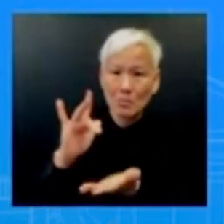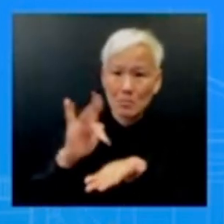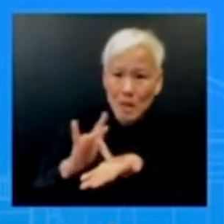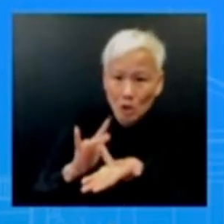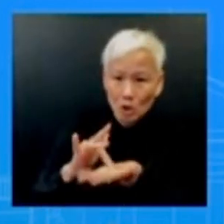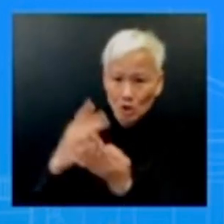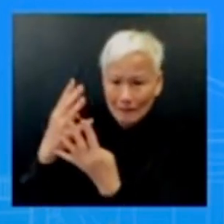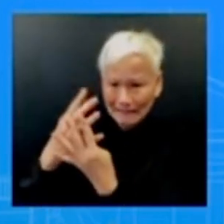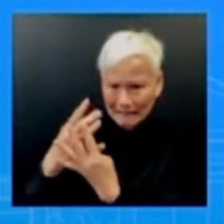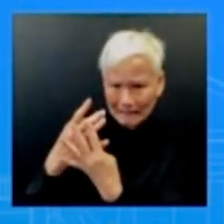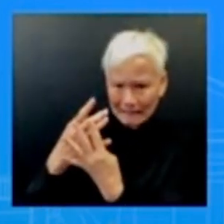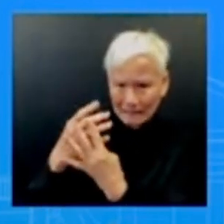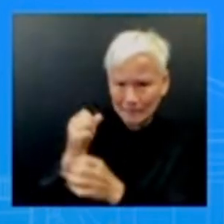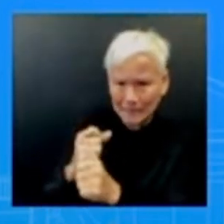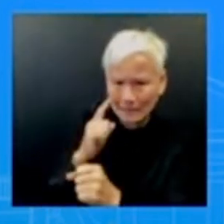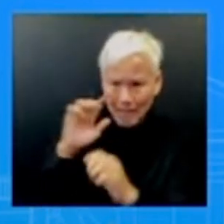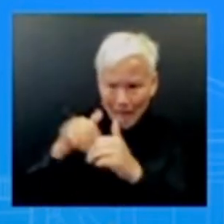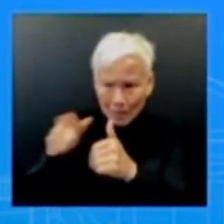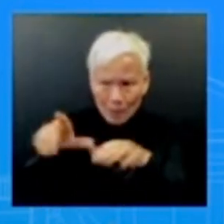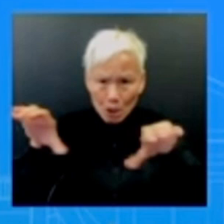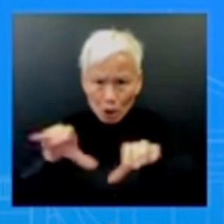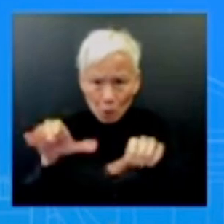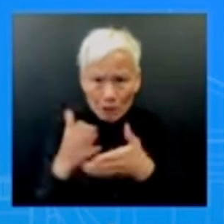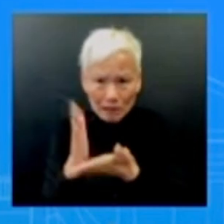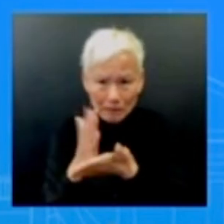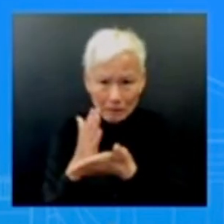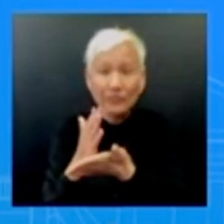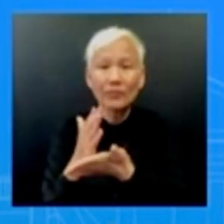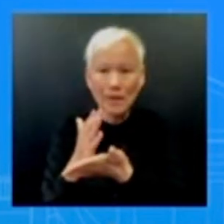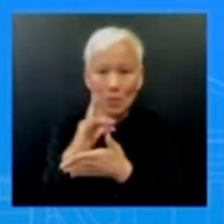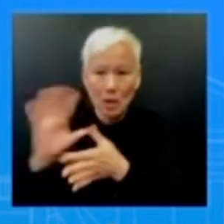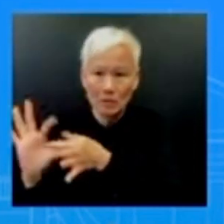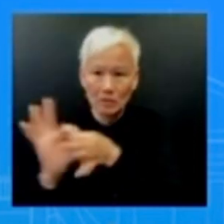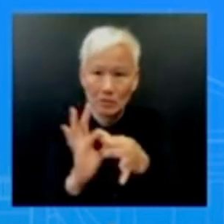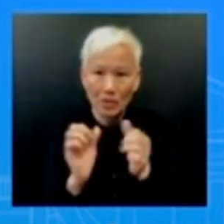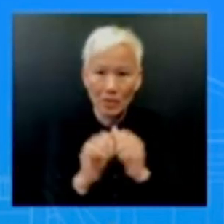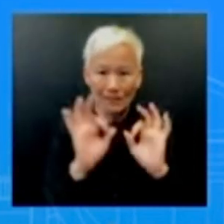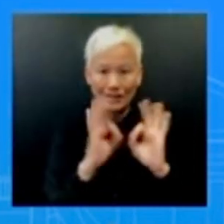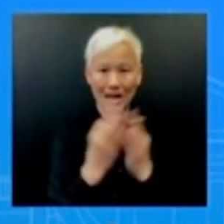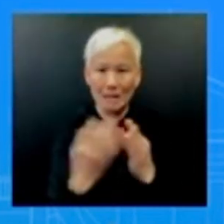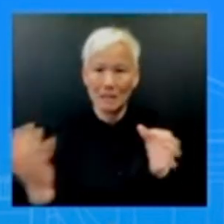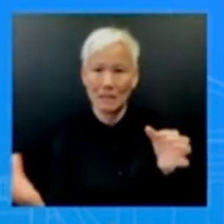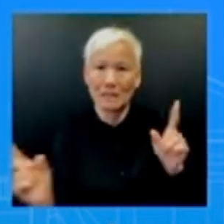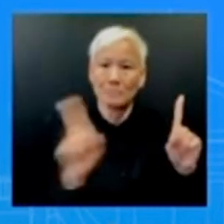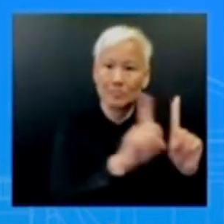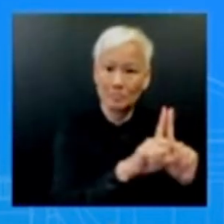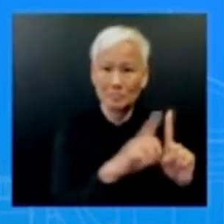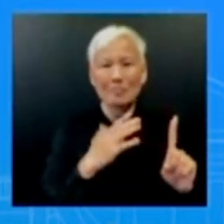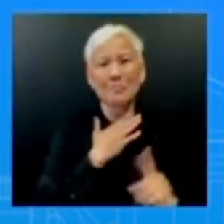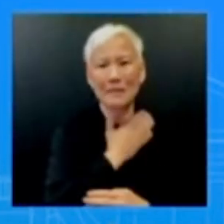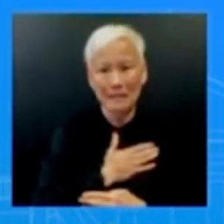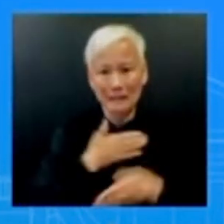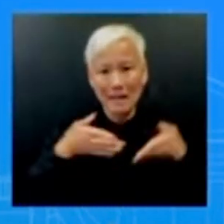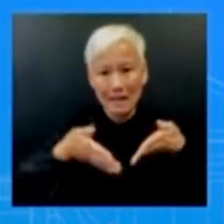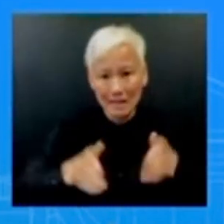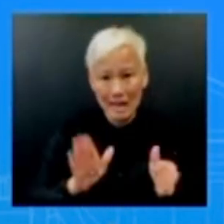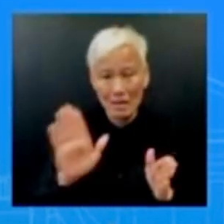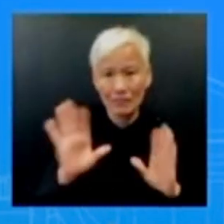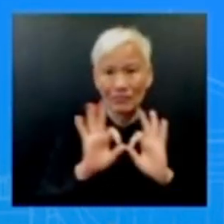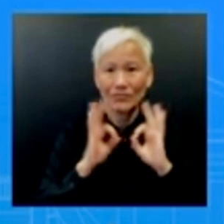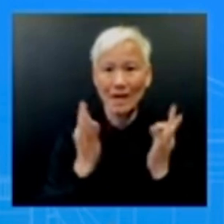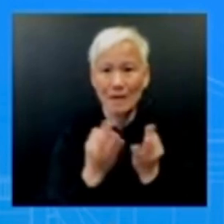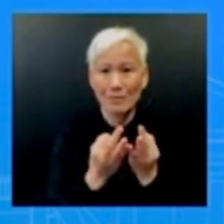think you can understand why we'd ask you to please allow Jeff and his family a little bit of privacy here as he adjusts to